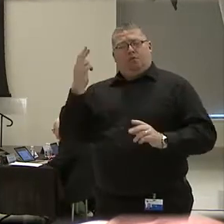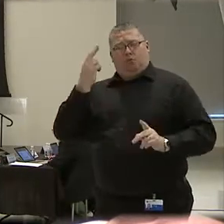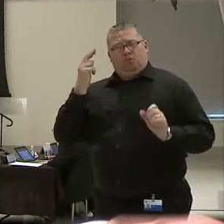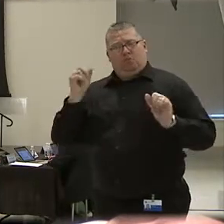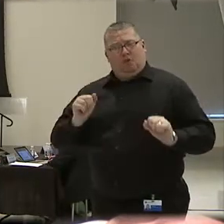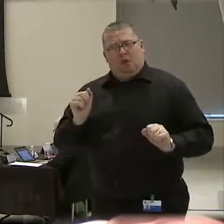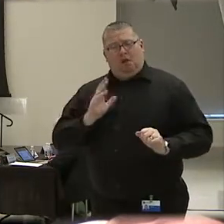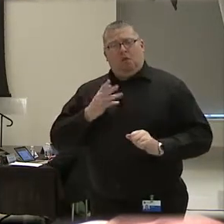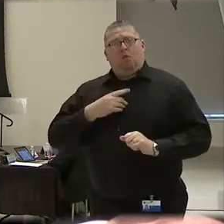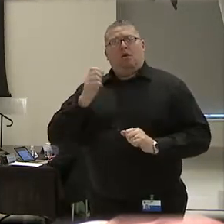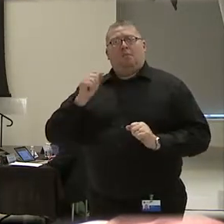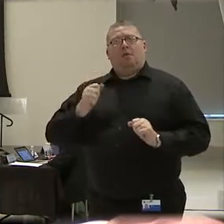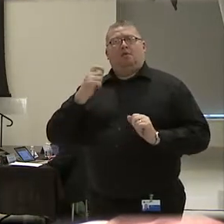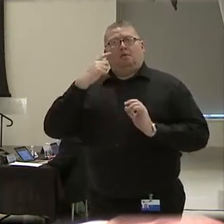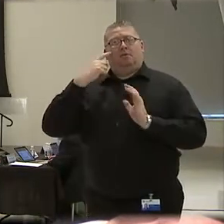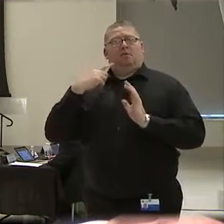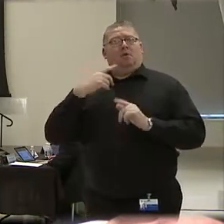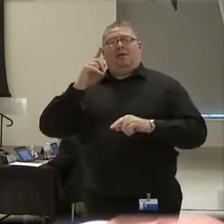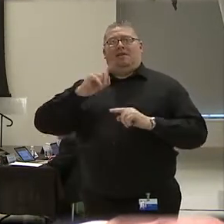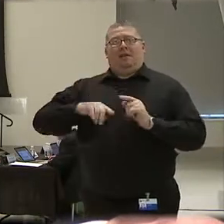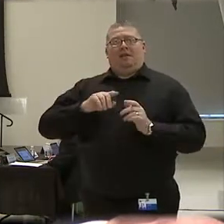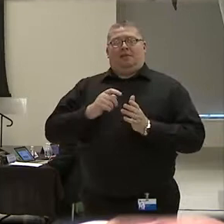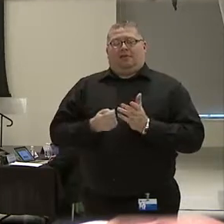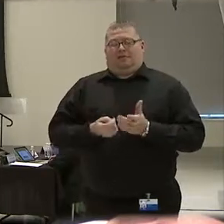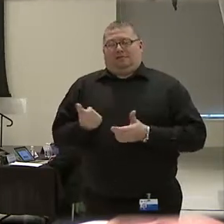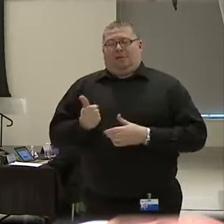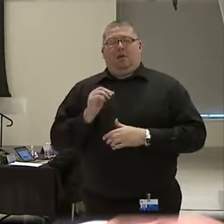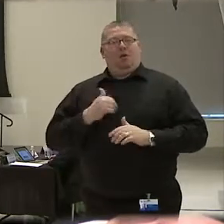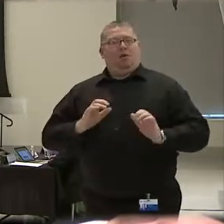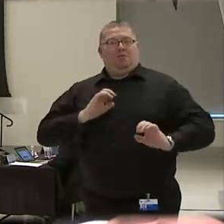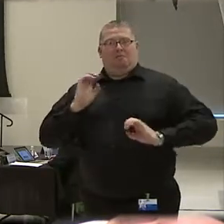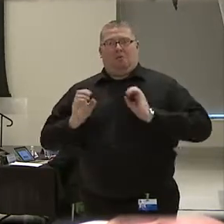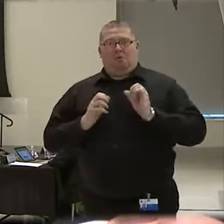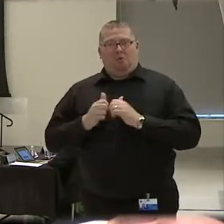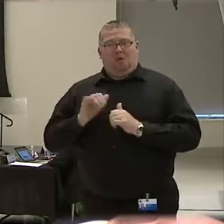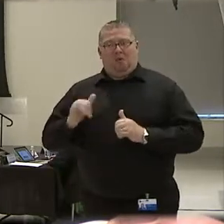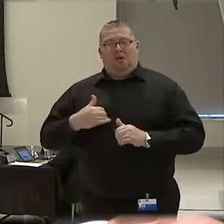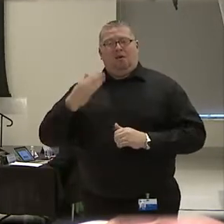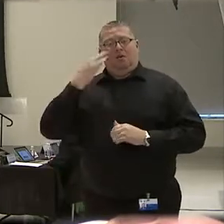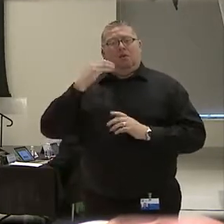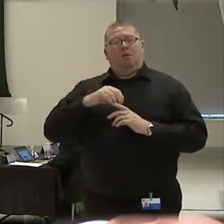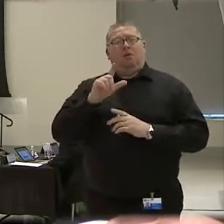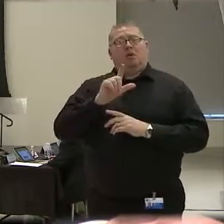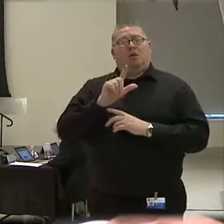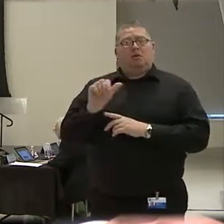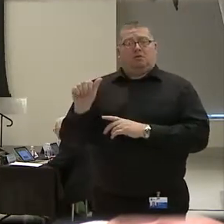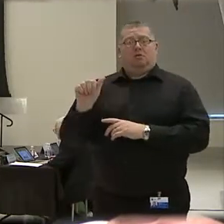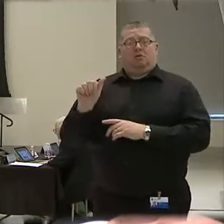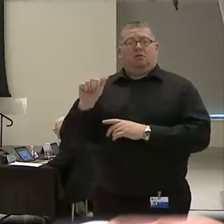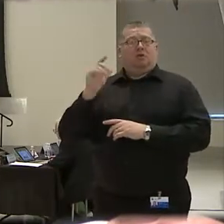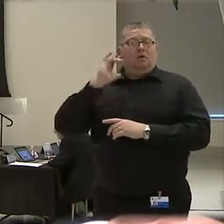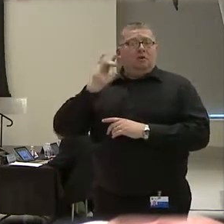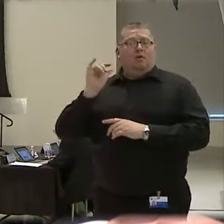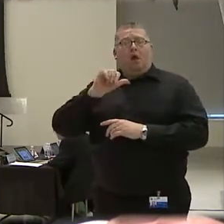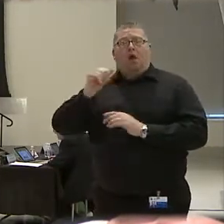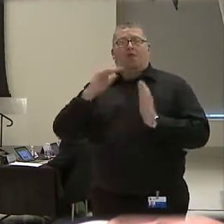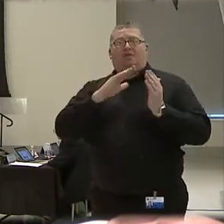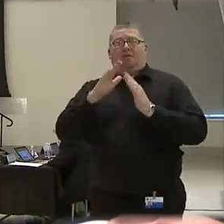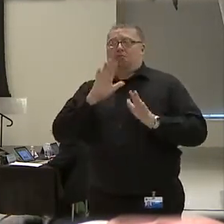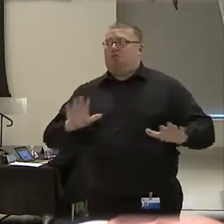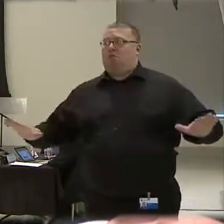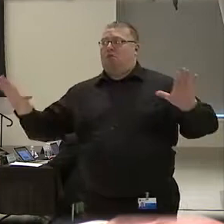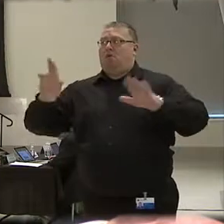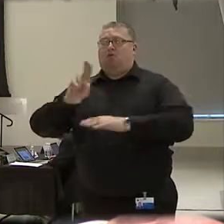to recognize the emotionality of what's going on. You know, in Los Angeles, and I know in cities across the